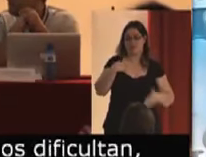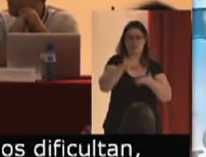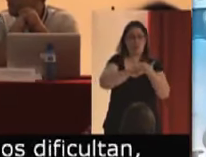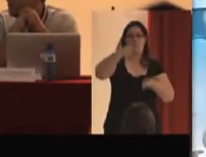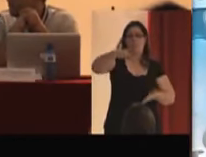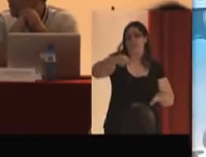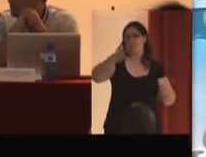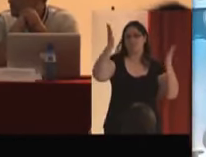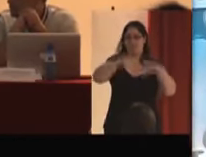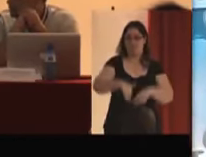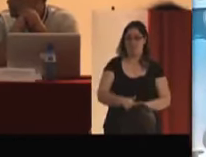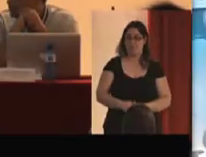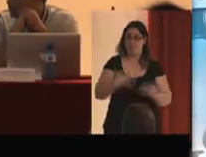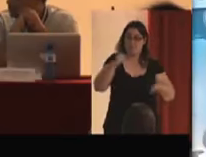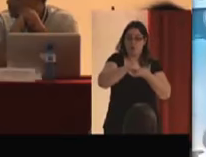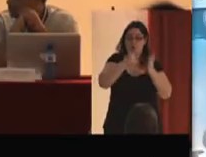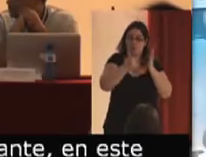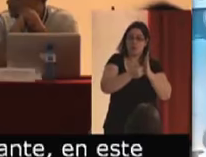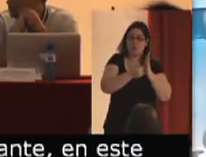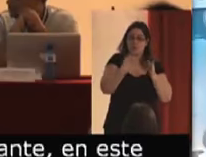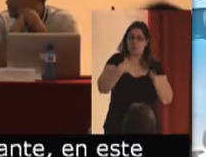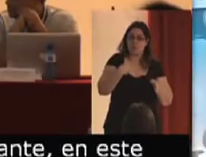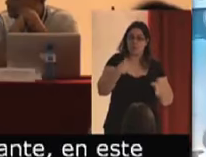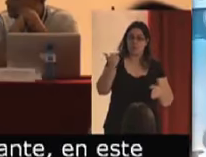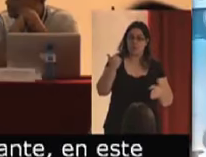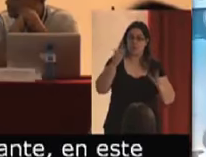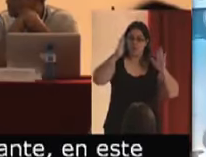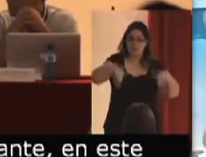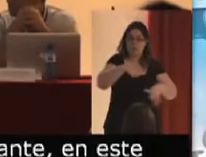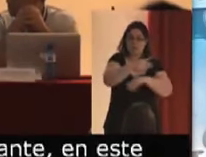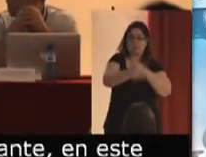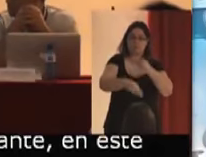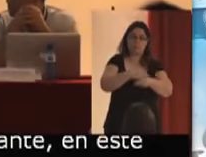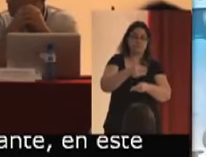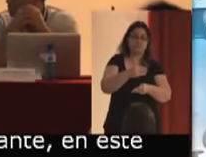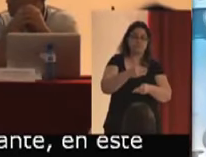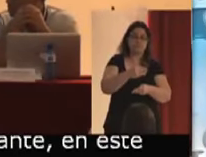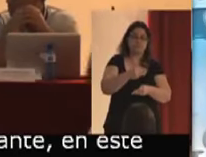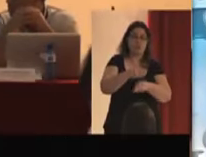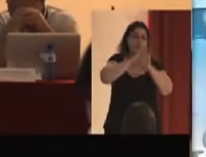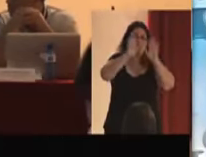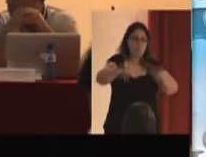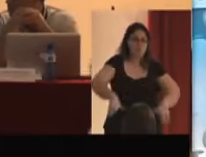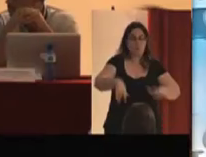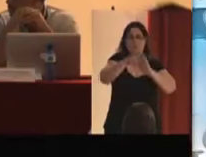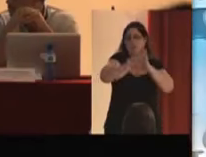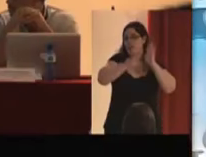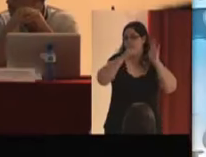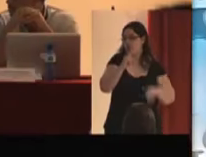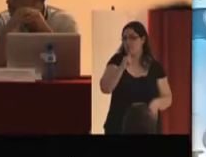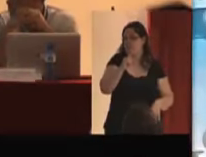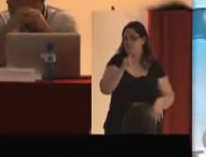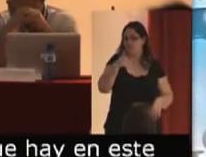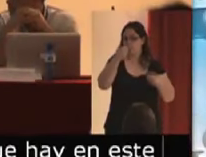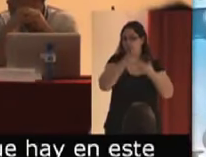for us to provide a single solution. However, in this project we have used the state-of-the-art